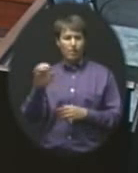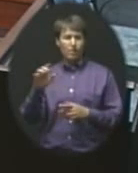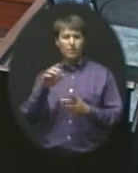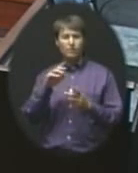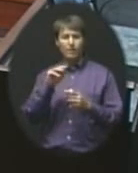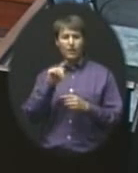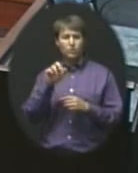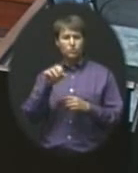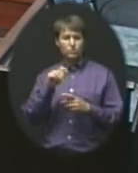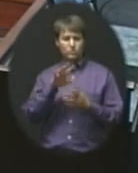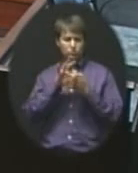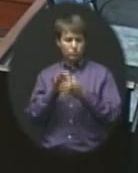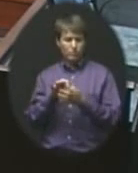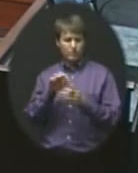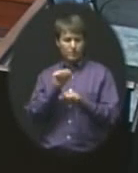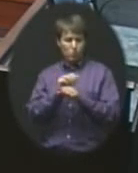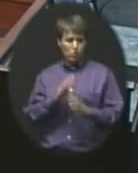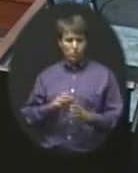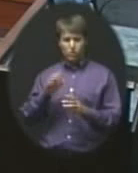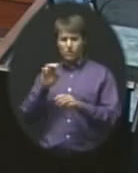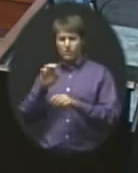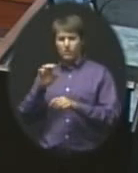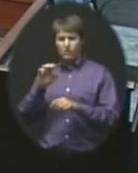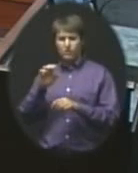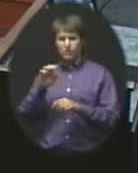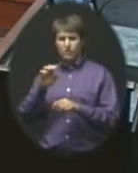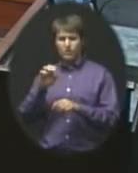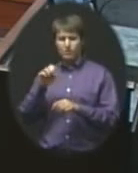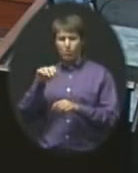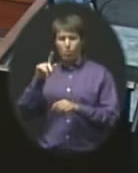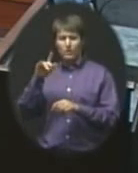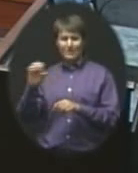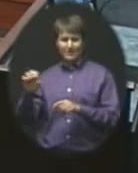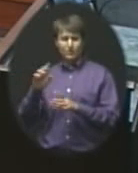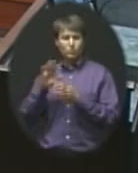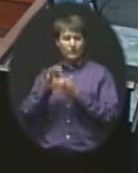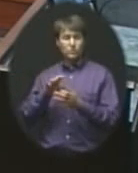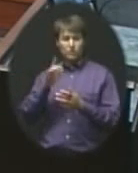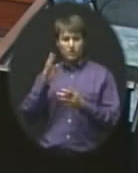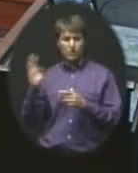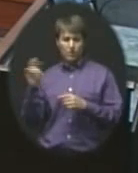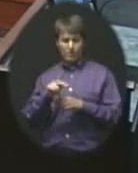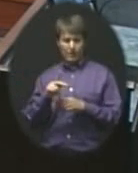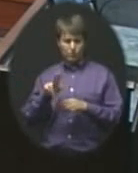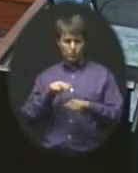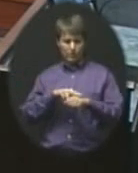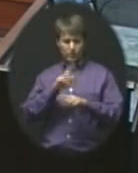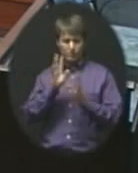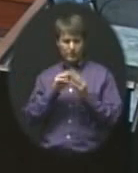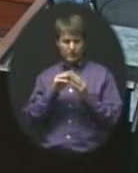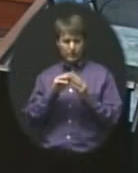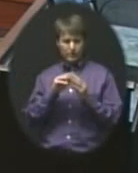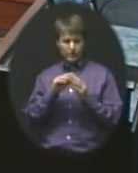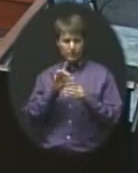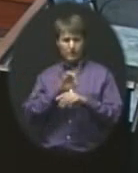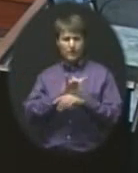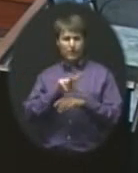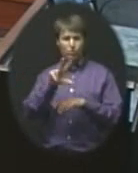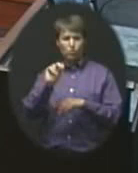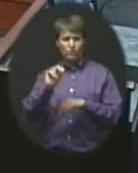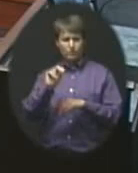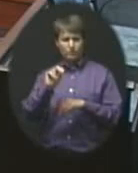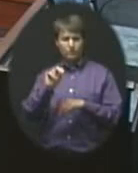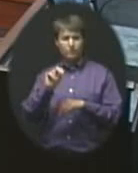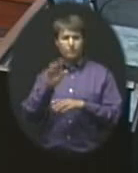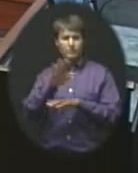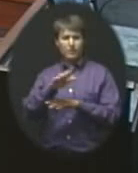to employer-employee negotiations, and that the board return to a regular meeting at what time? What do we decide? 8:30. At